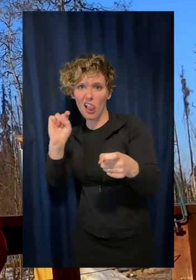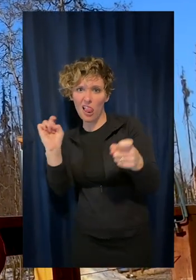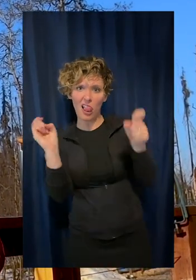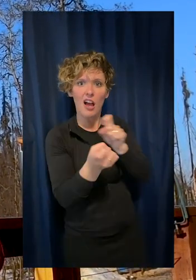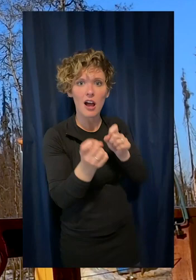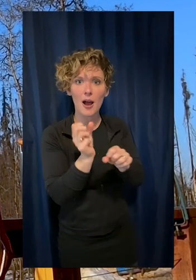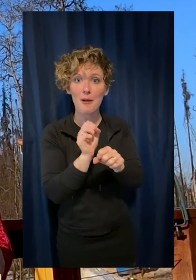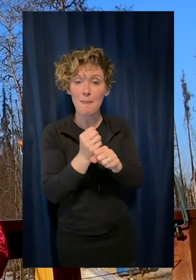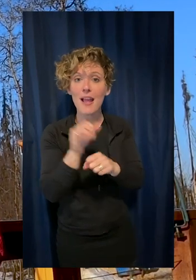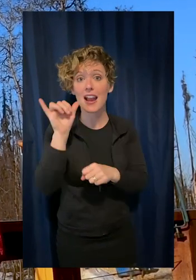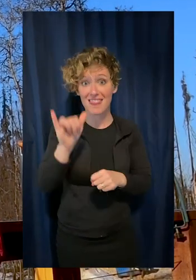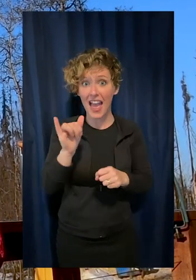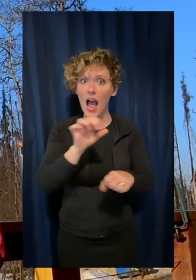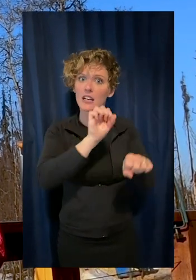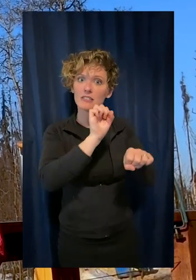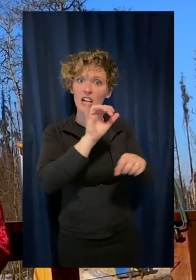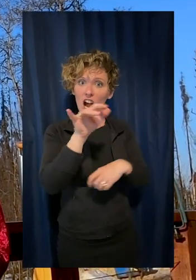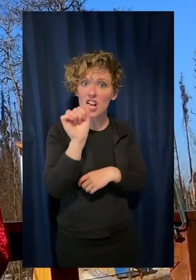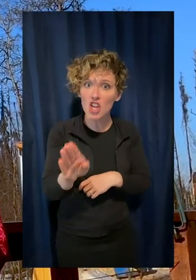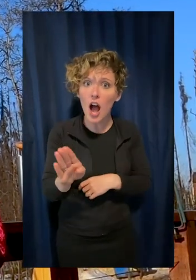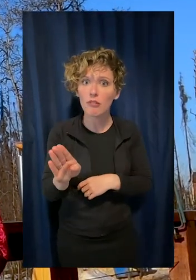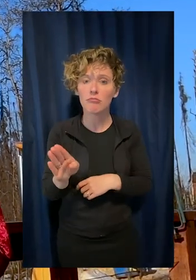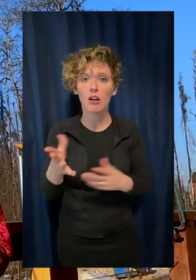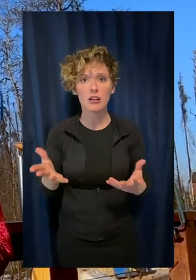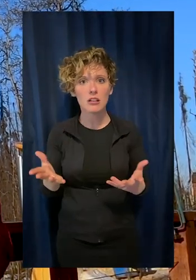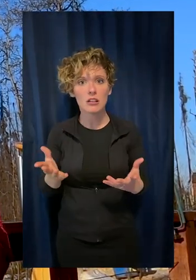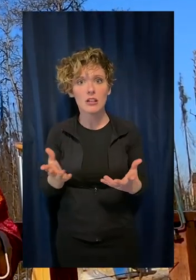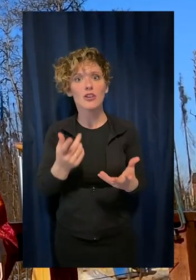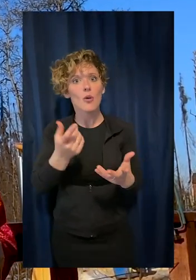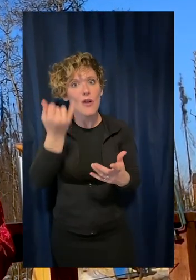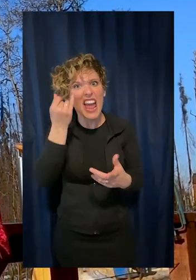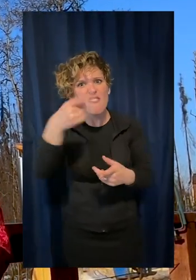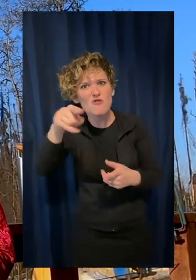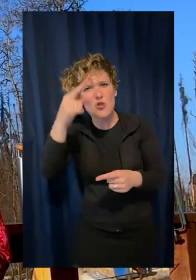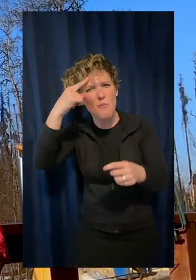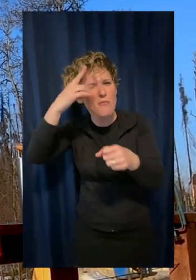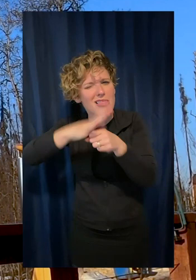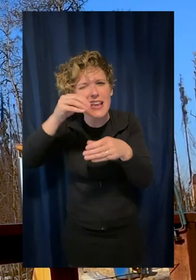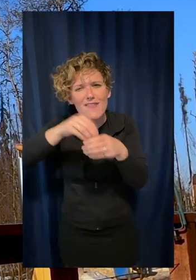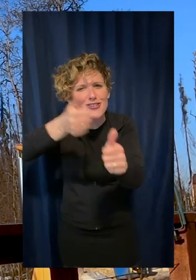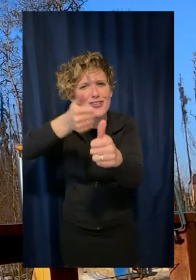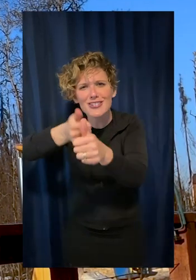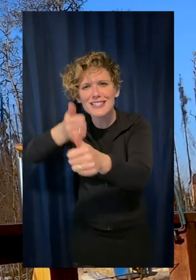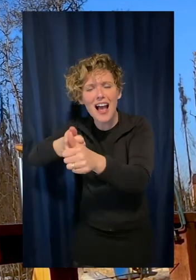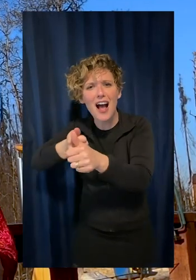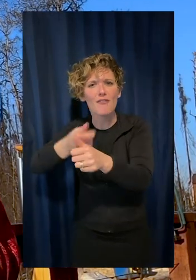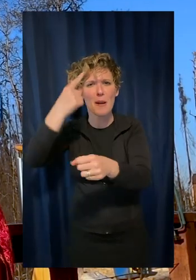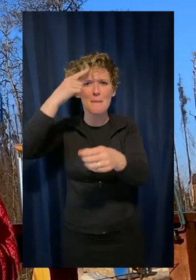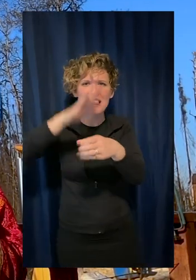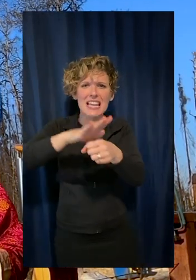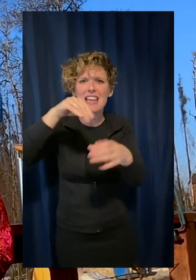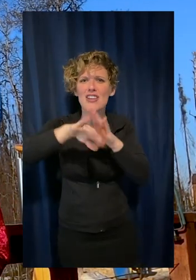if you really just deep six yourself, go and think about it. What is your passion? And that passion